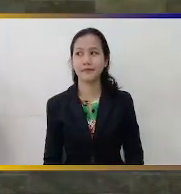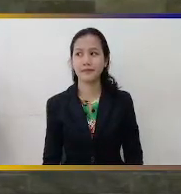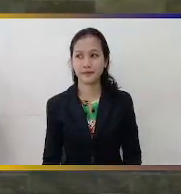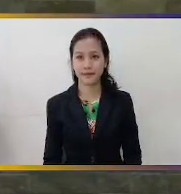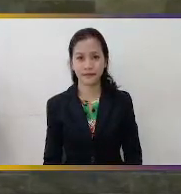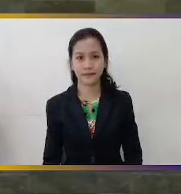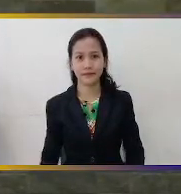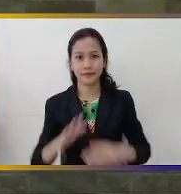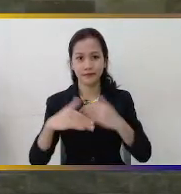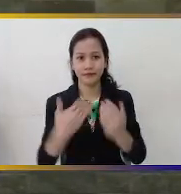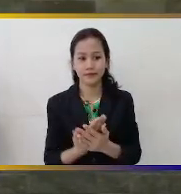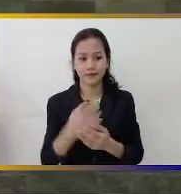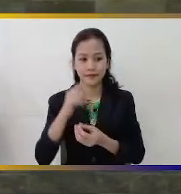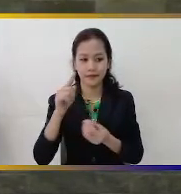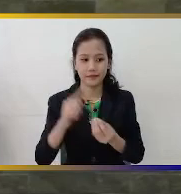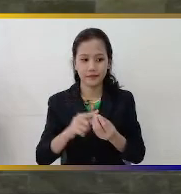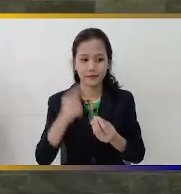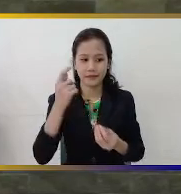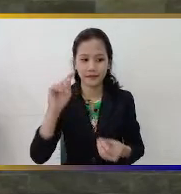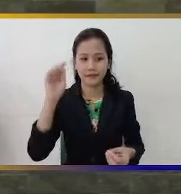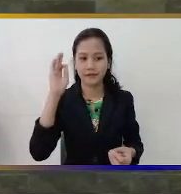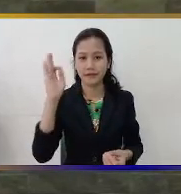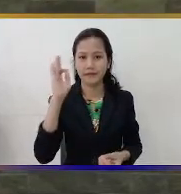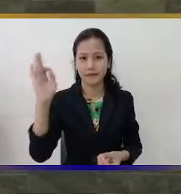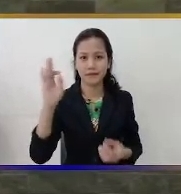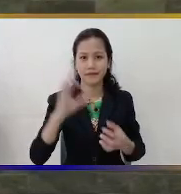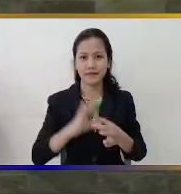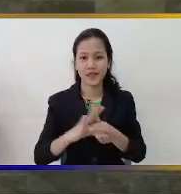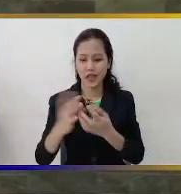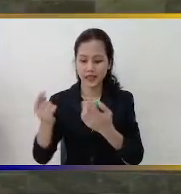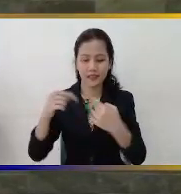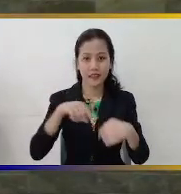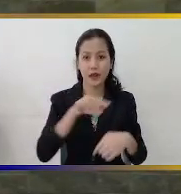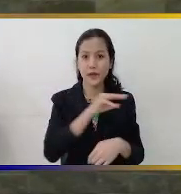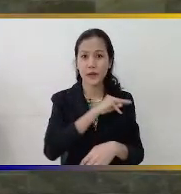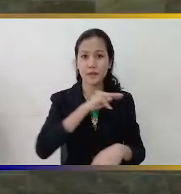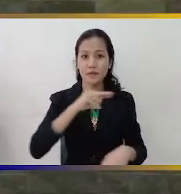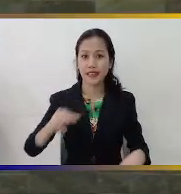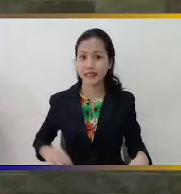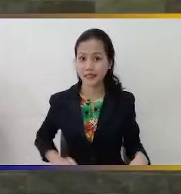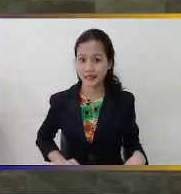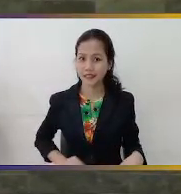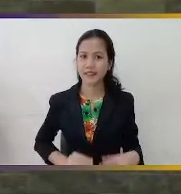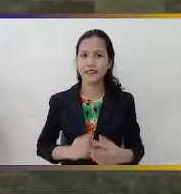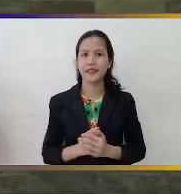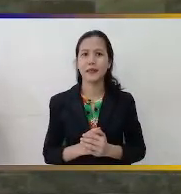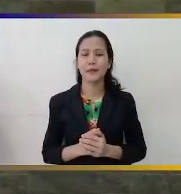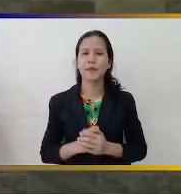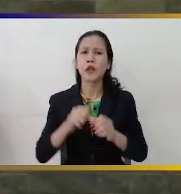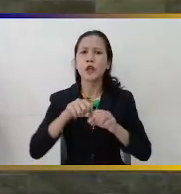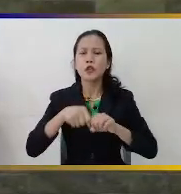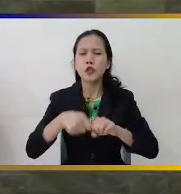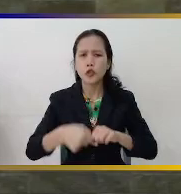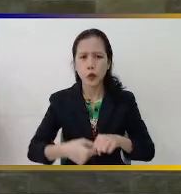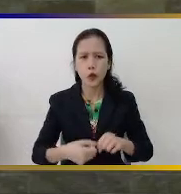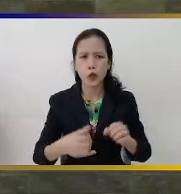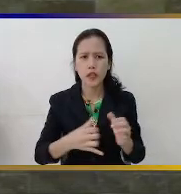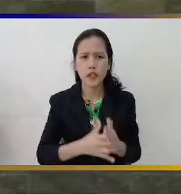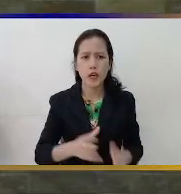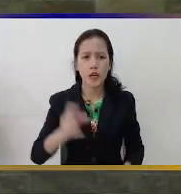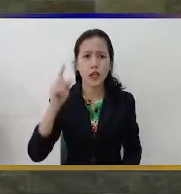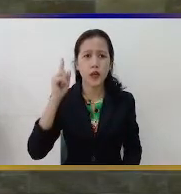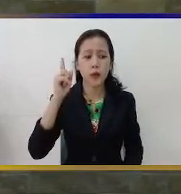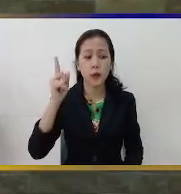this is all about the prophecy of coming Messiah, about sa coming Messiah. So, yan po, isa po yan, kung sabi ko nga po sa